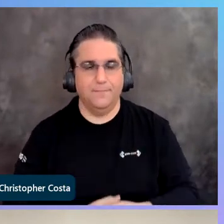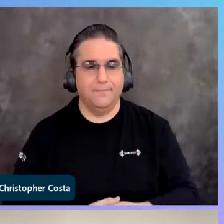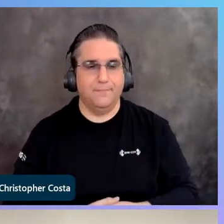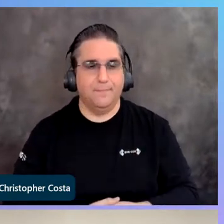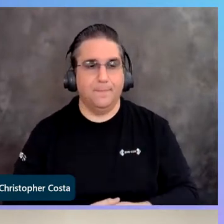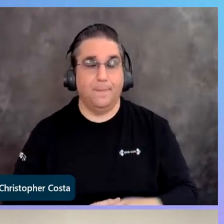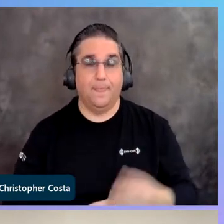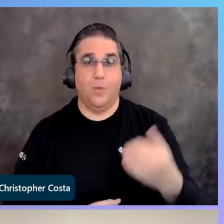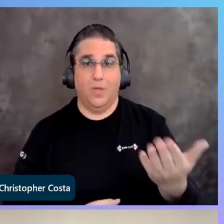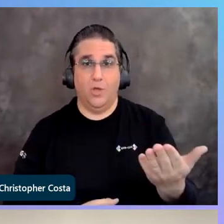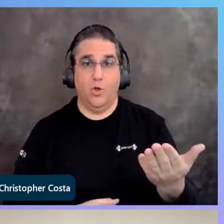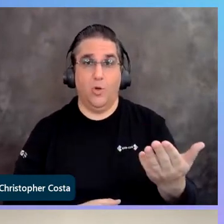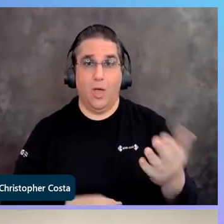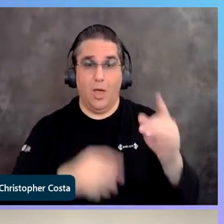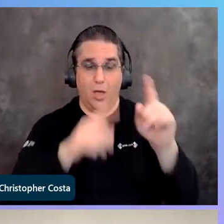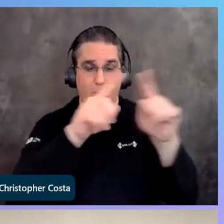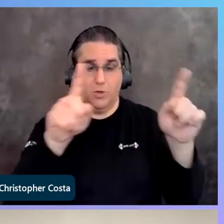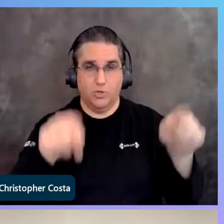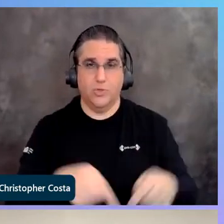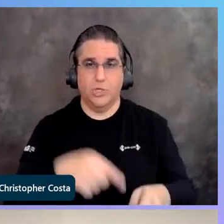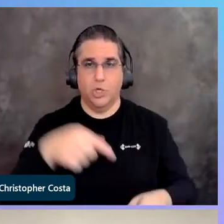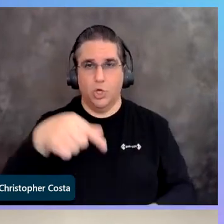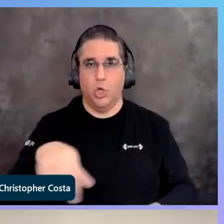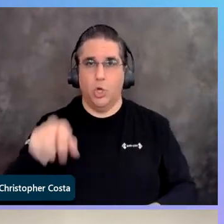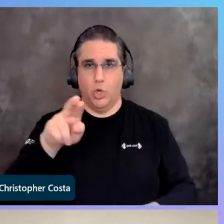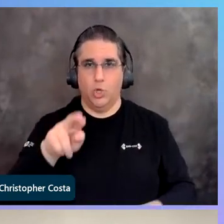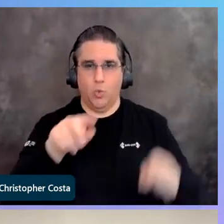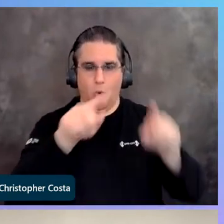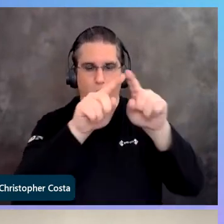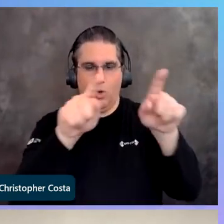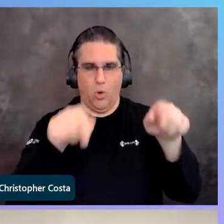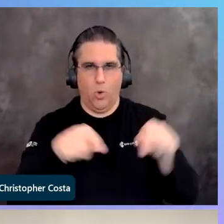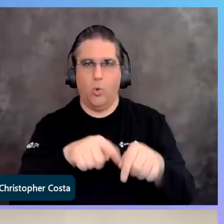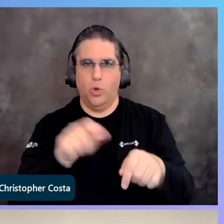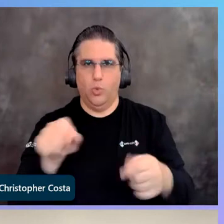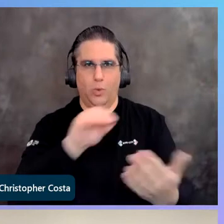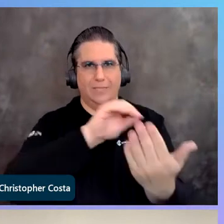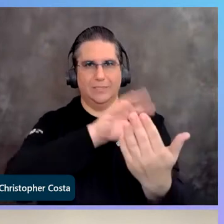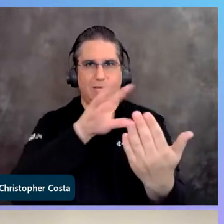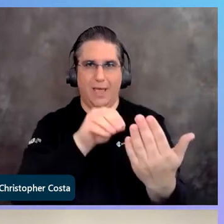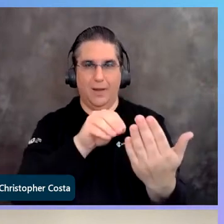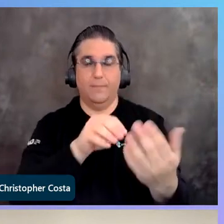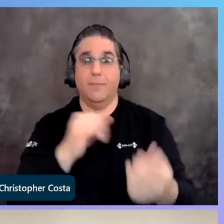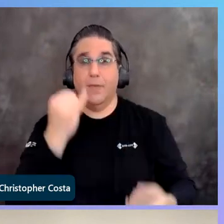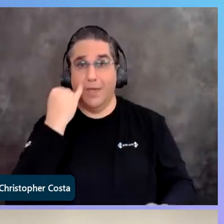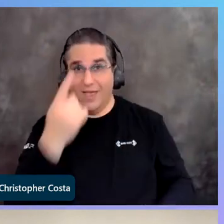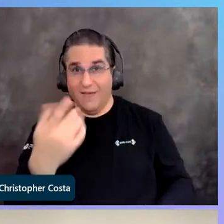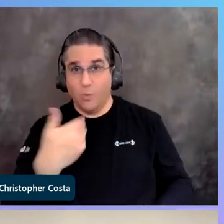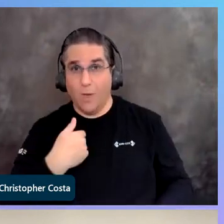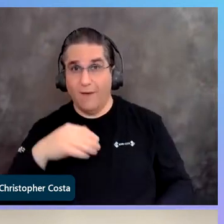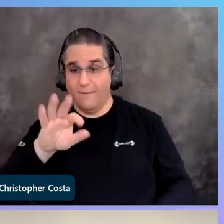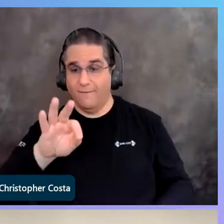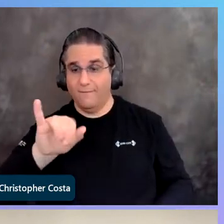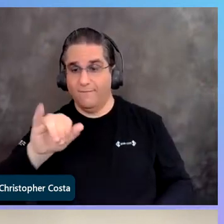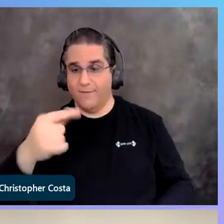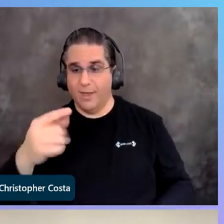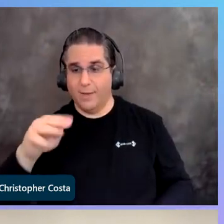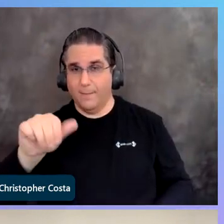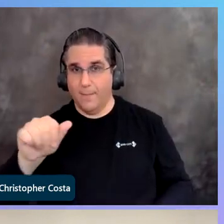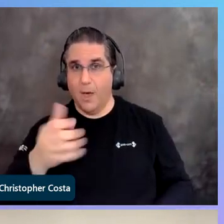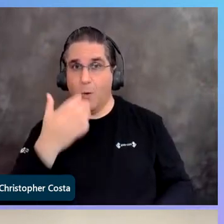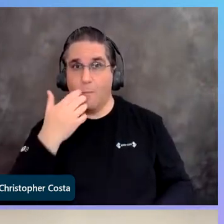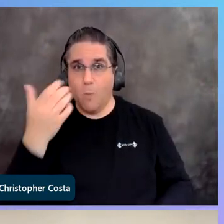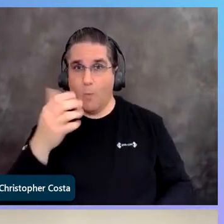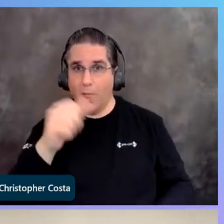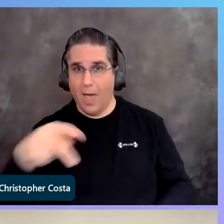on the screen is a QR code that you can scan with your phone. If you have the Figma mobile app, it'll open up the prototype in the app.